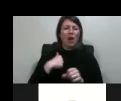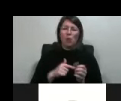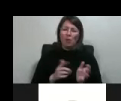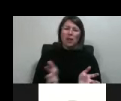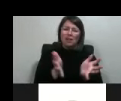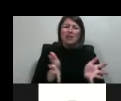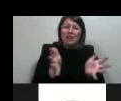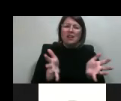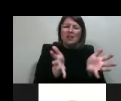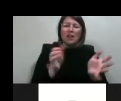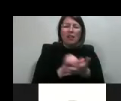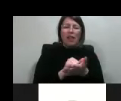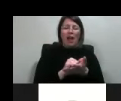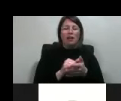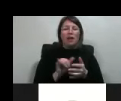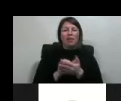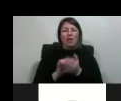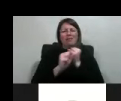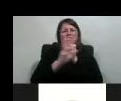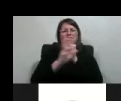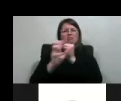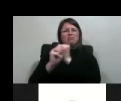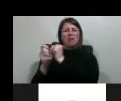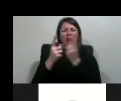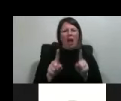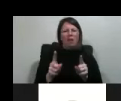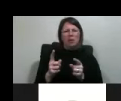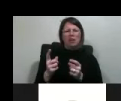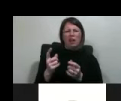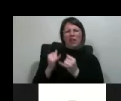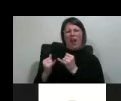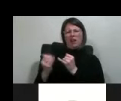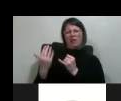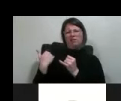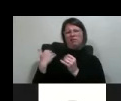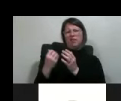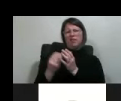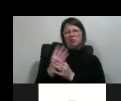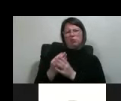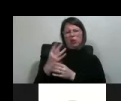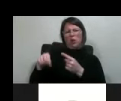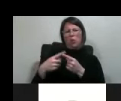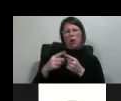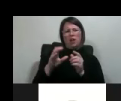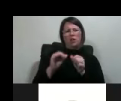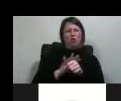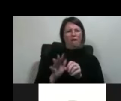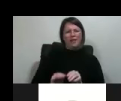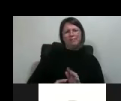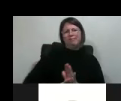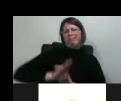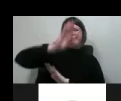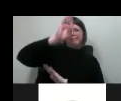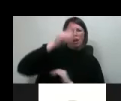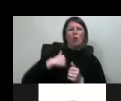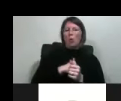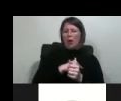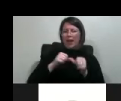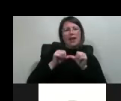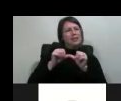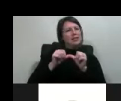That campaign came out, I want to say it was late last spring, as COVID was starting to ramp up, and we've continued to push that.